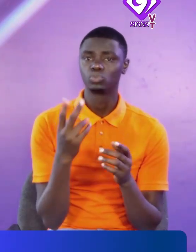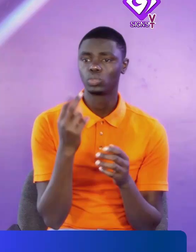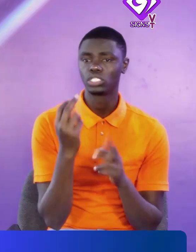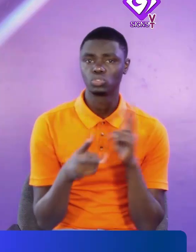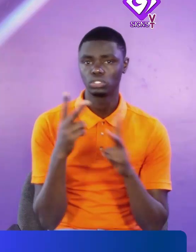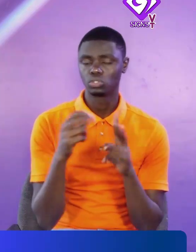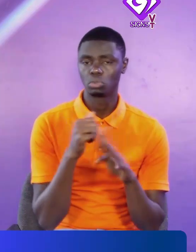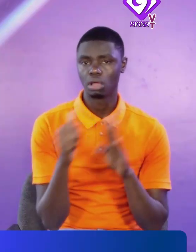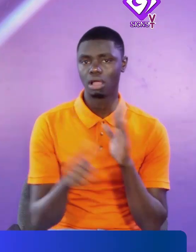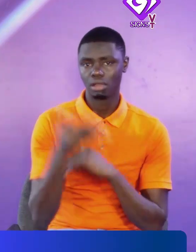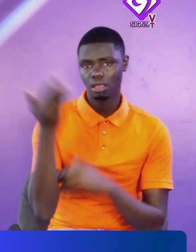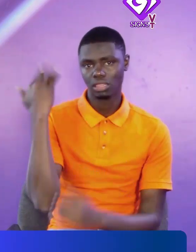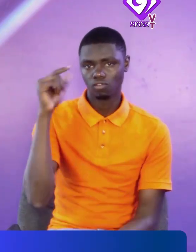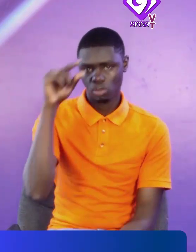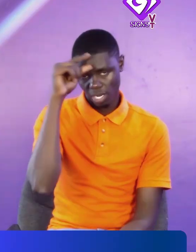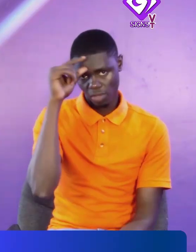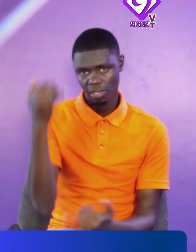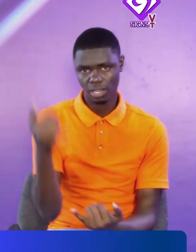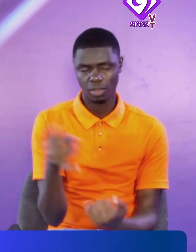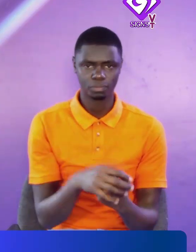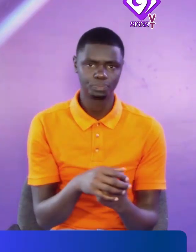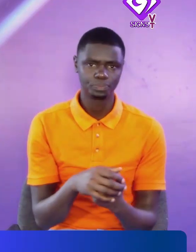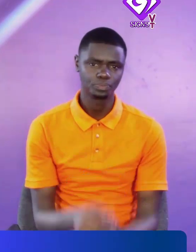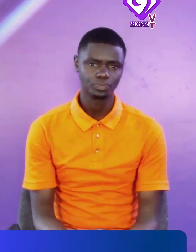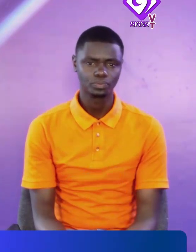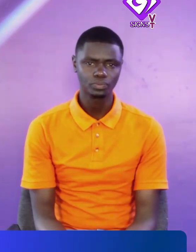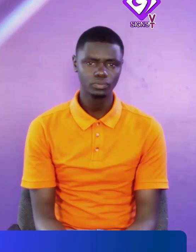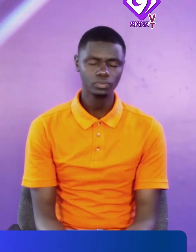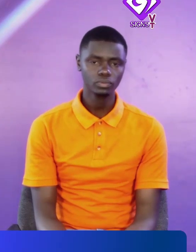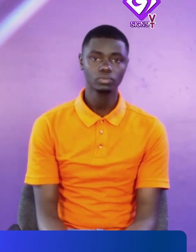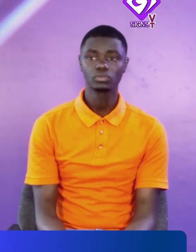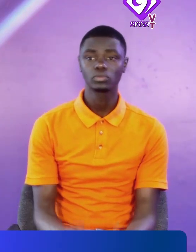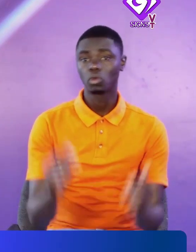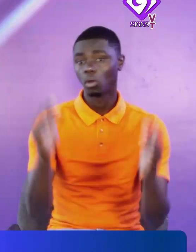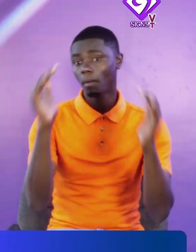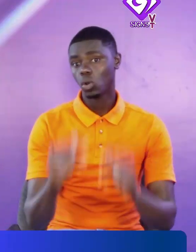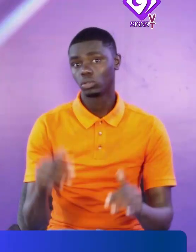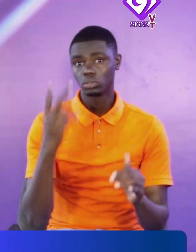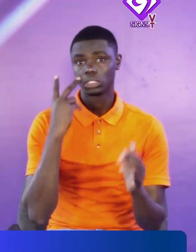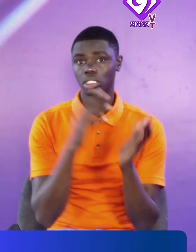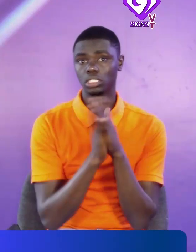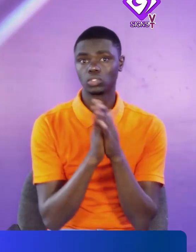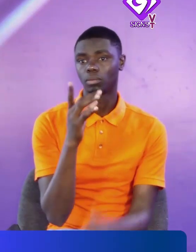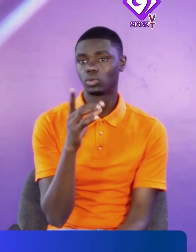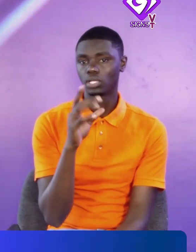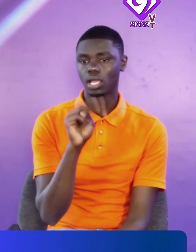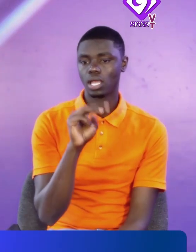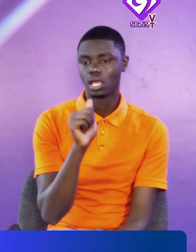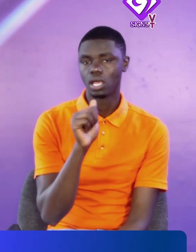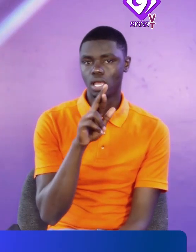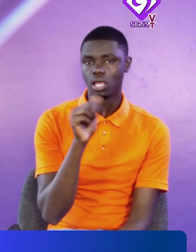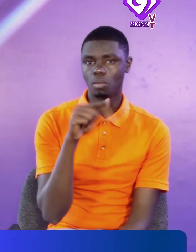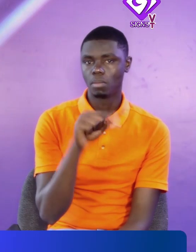former government. Now, just below, underneath, we can see the story about David Maraga as